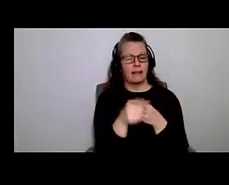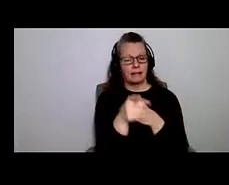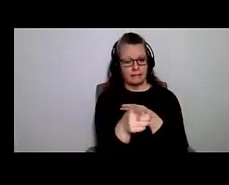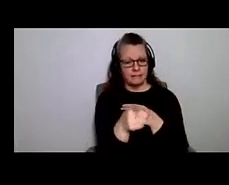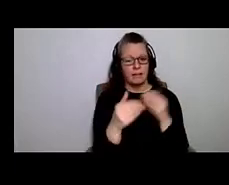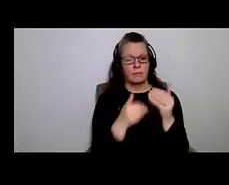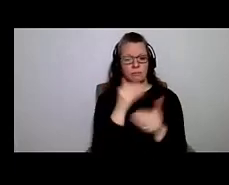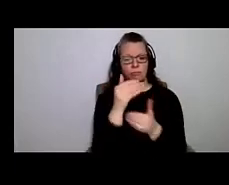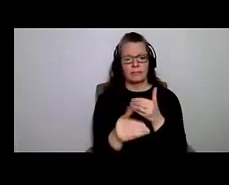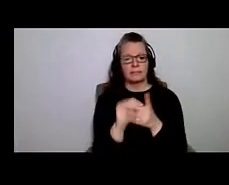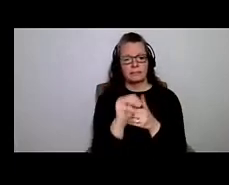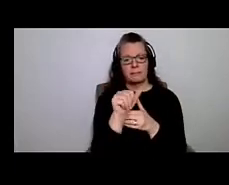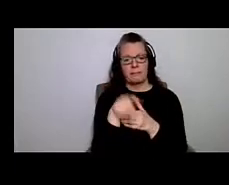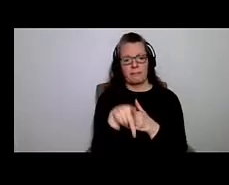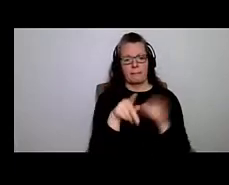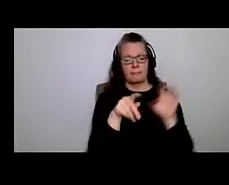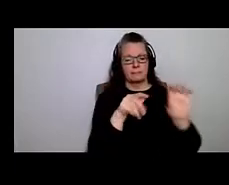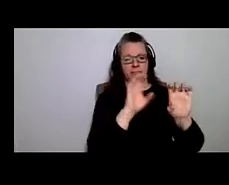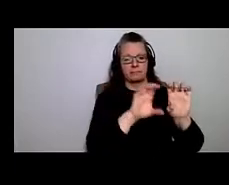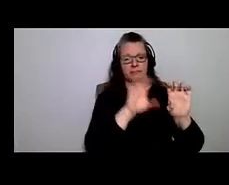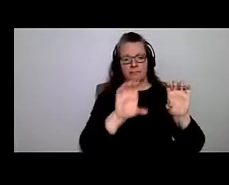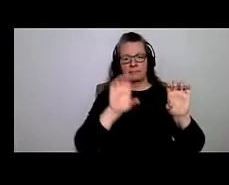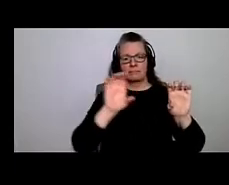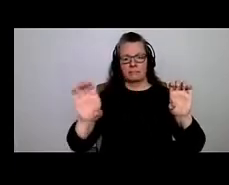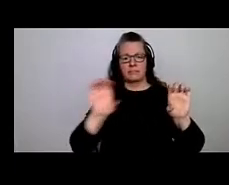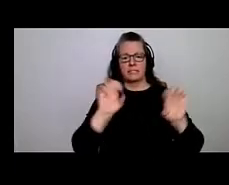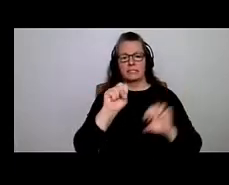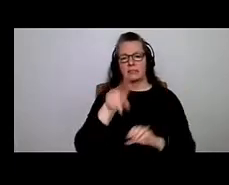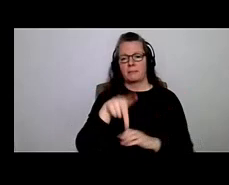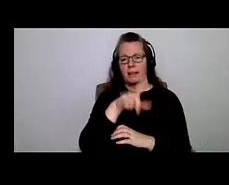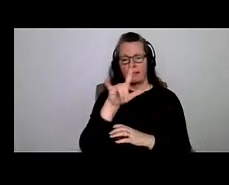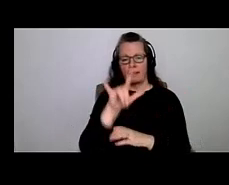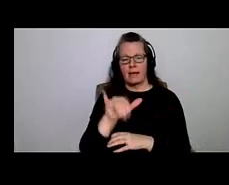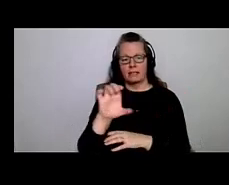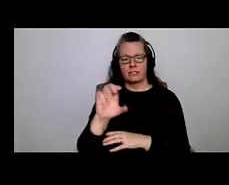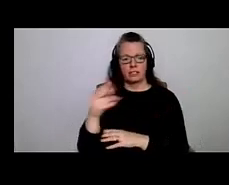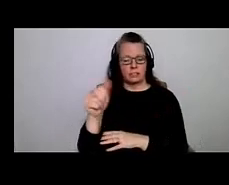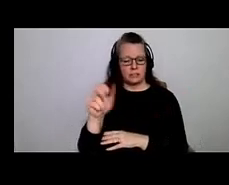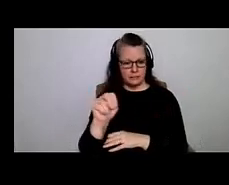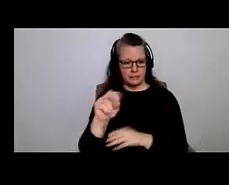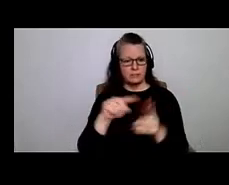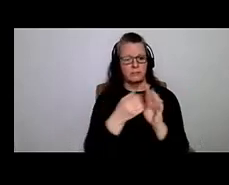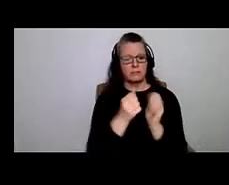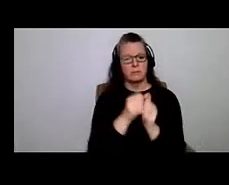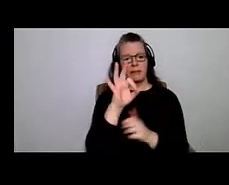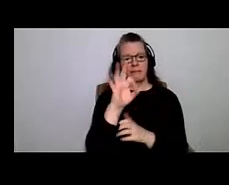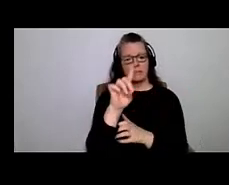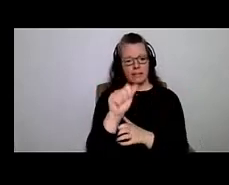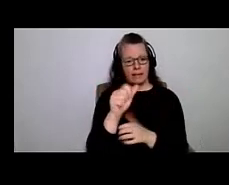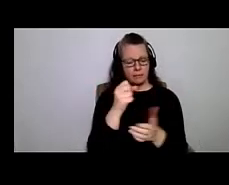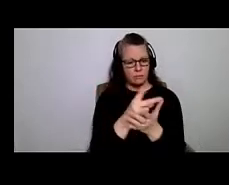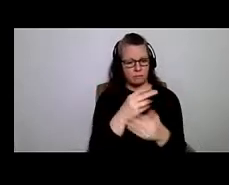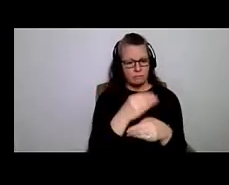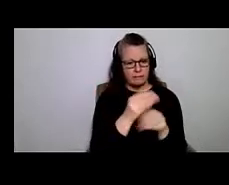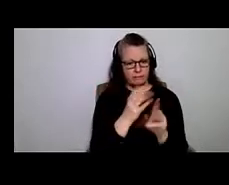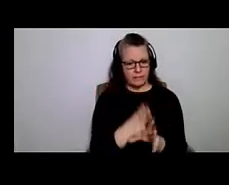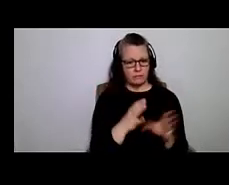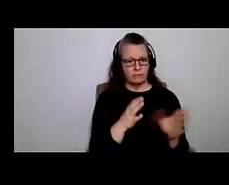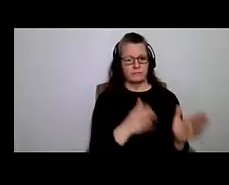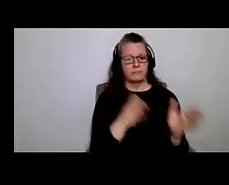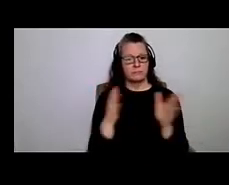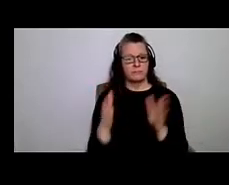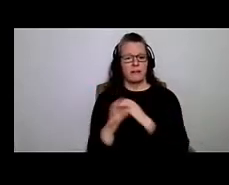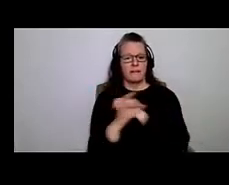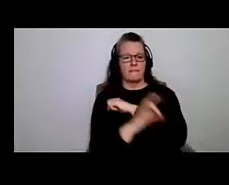process map which shows our supply chain. So our supply chain starts with FDA-approved manufacturers. Our foreign seller, Adira Medica,